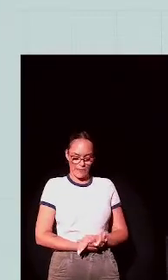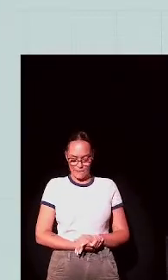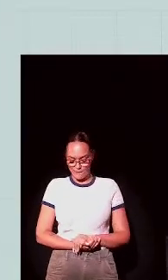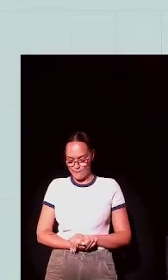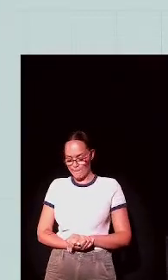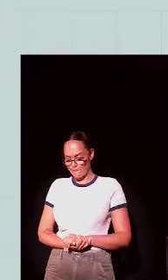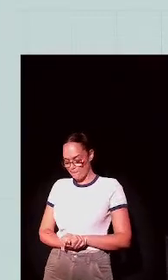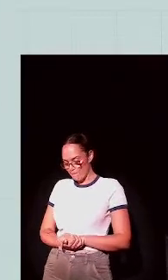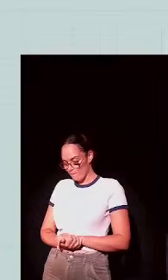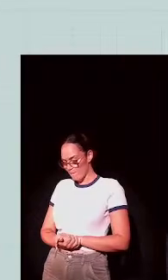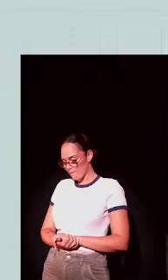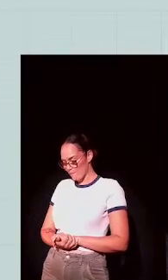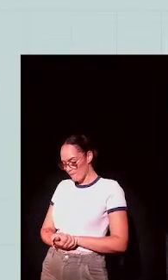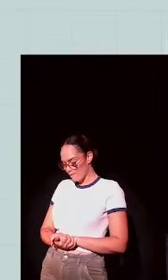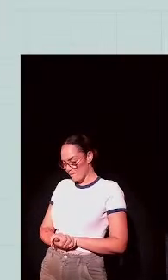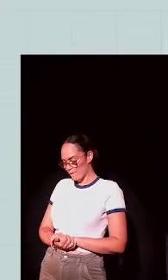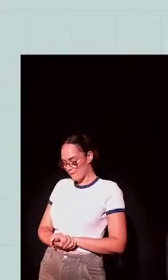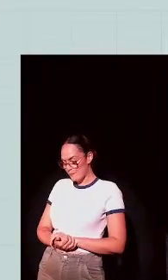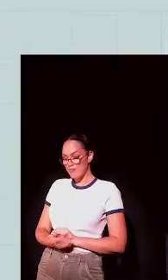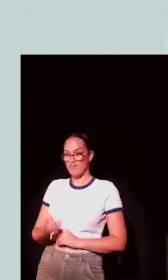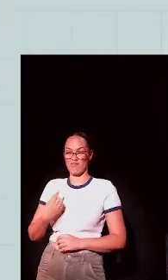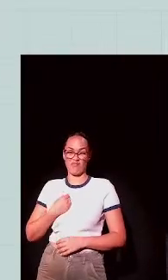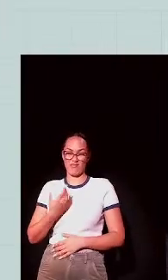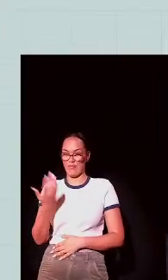I used to be a wonder kid.